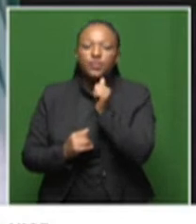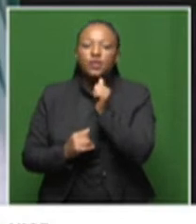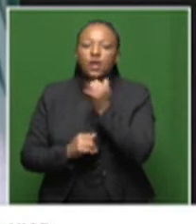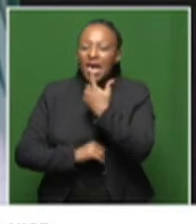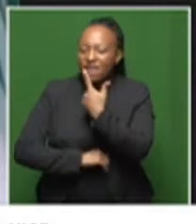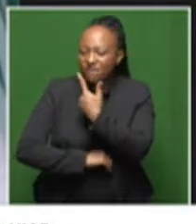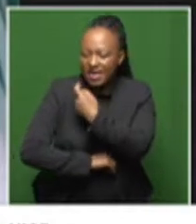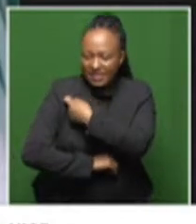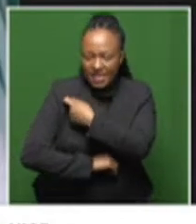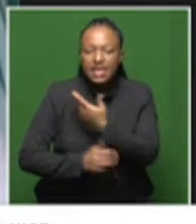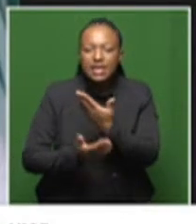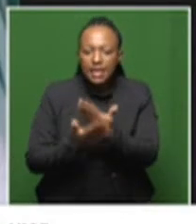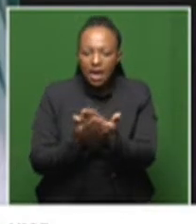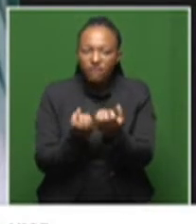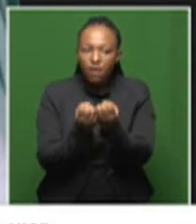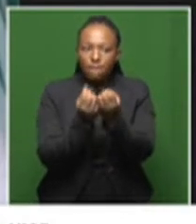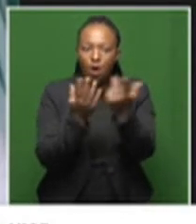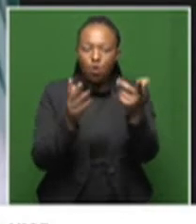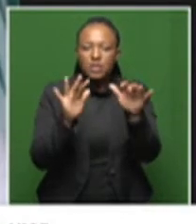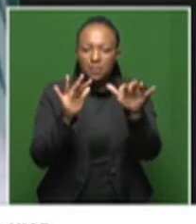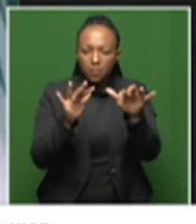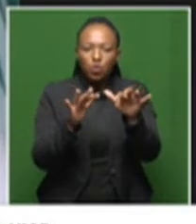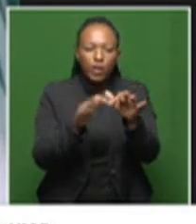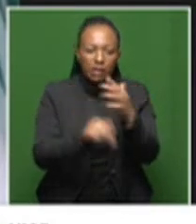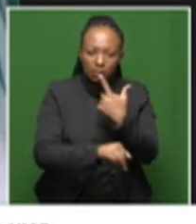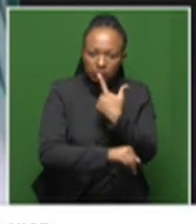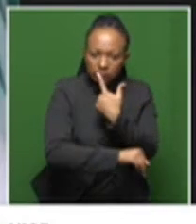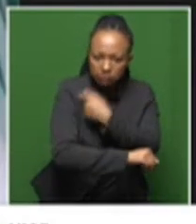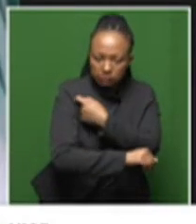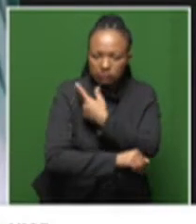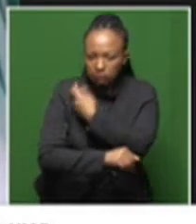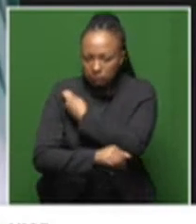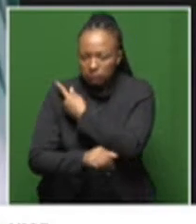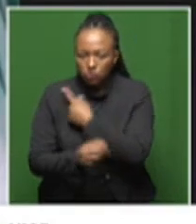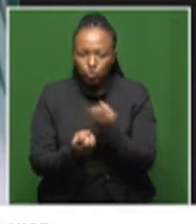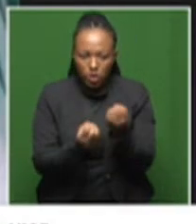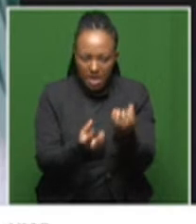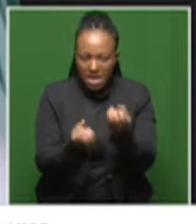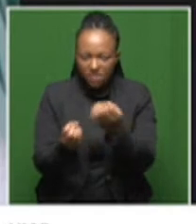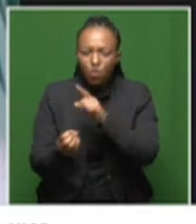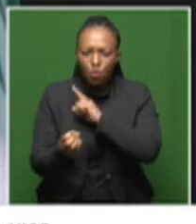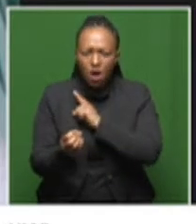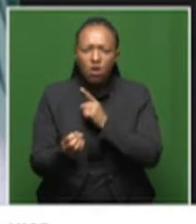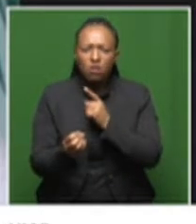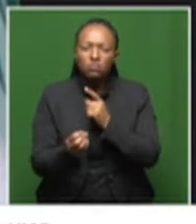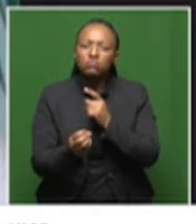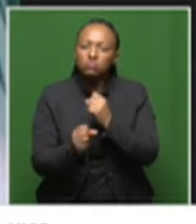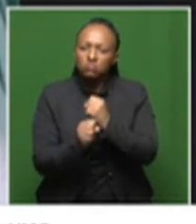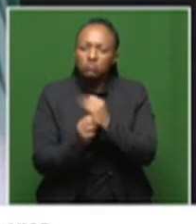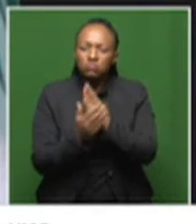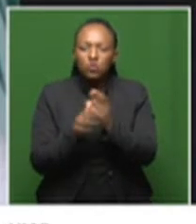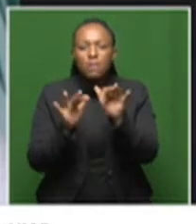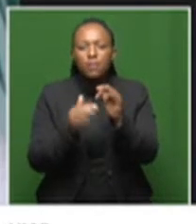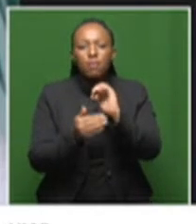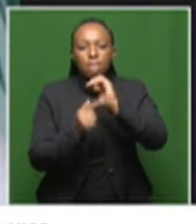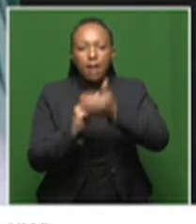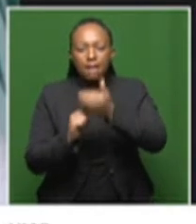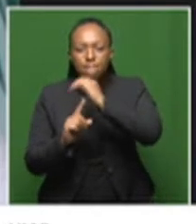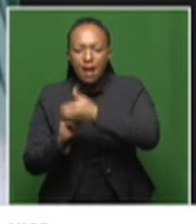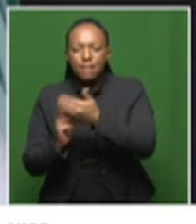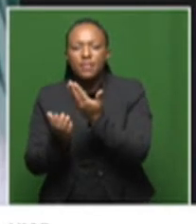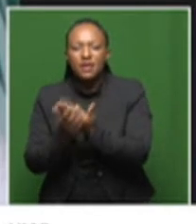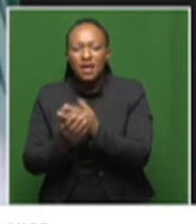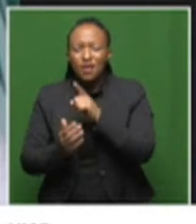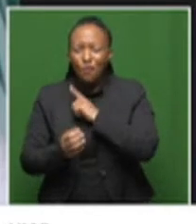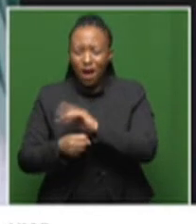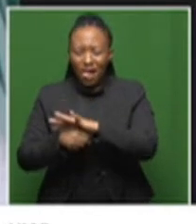reach the majority of our population so that more people can be protected from this devastating impact of the